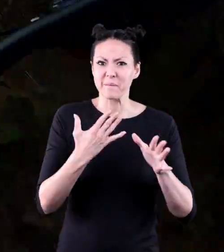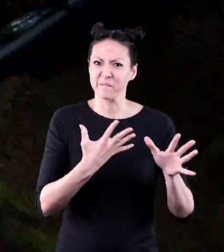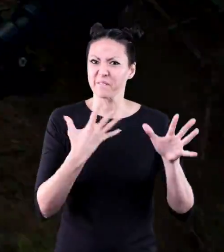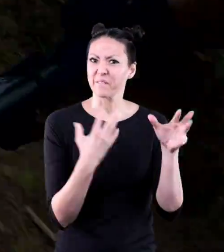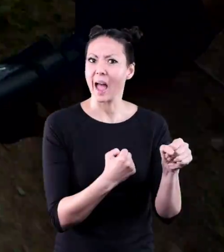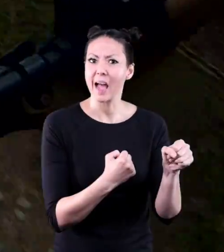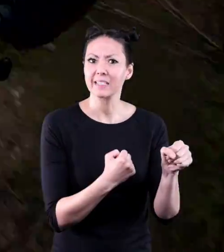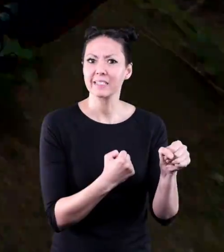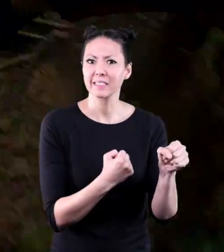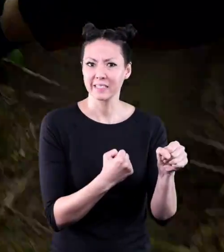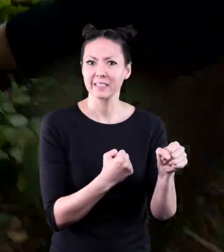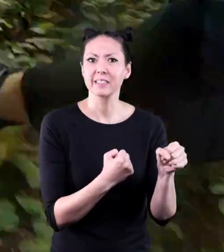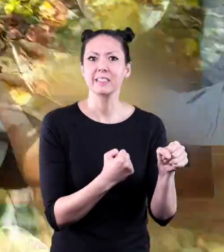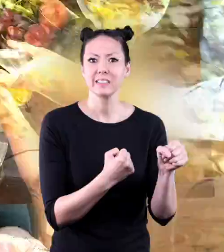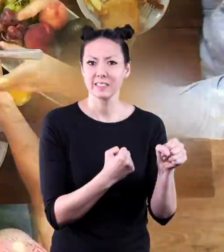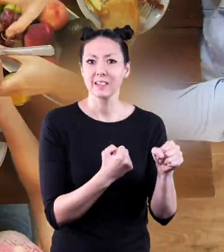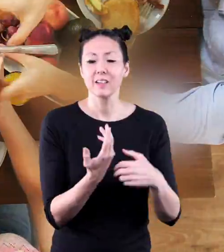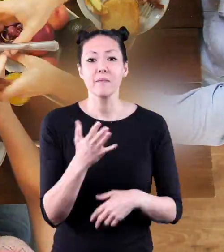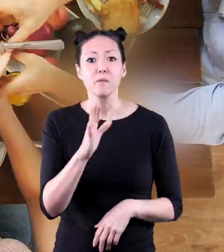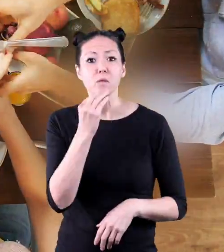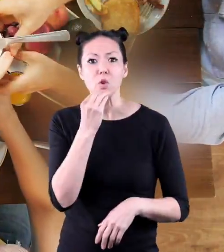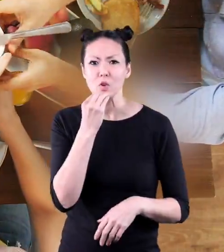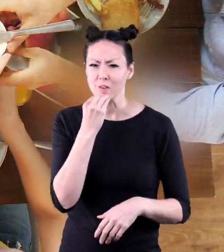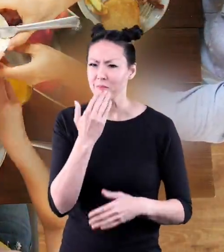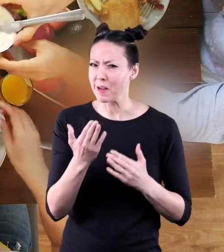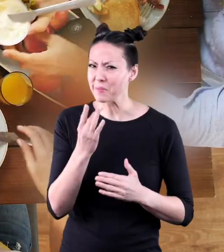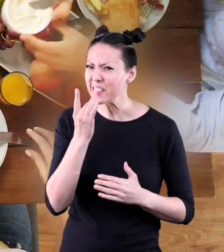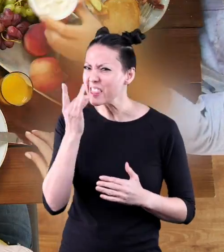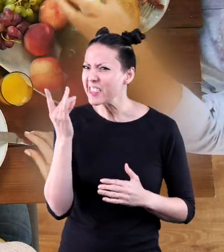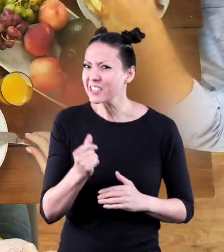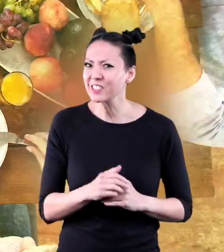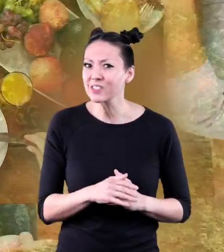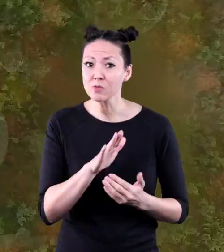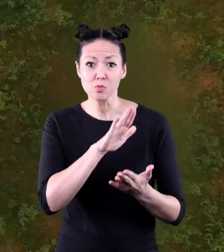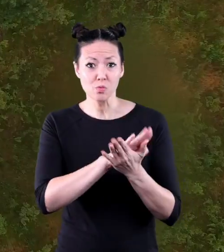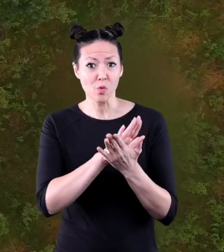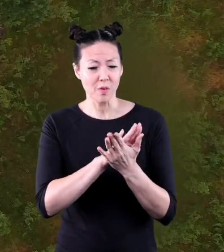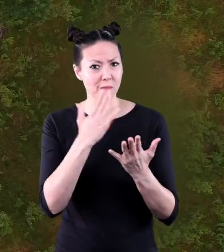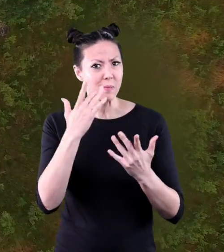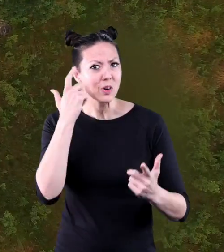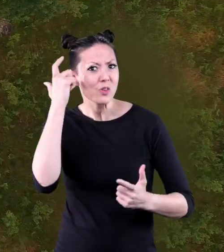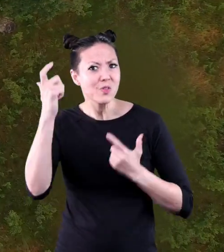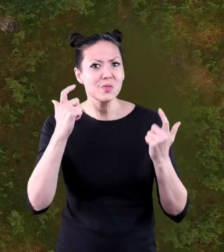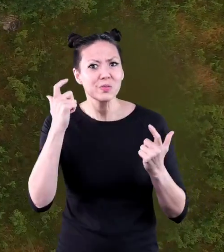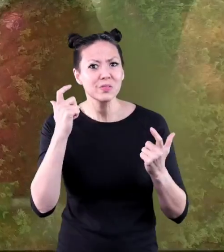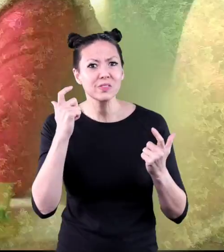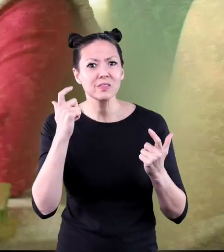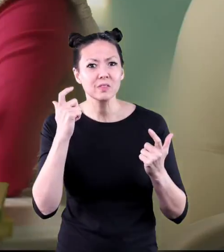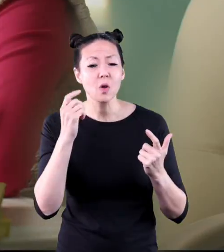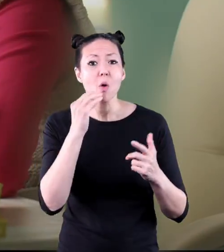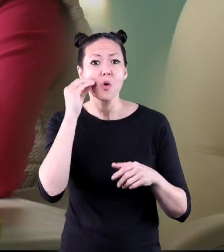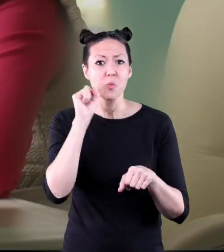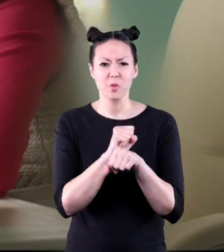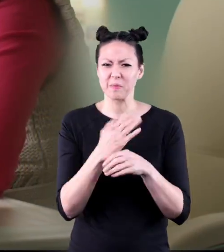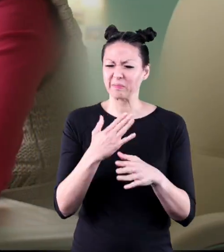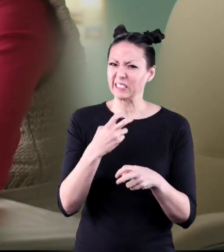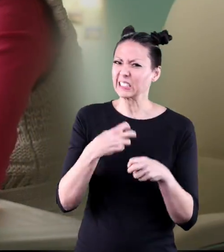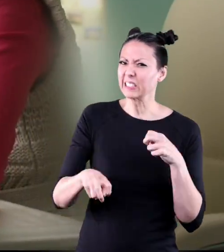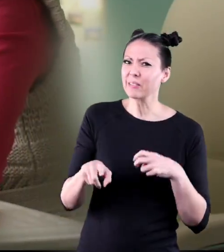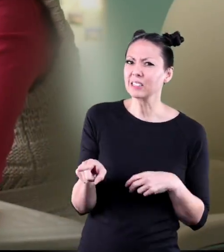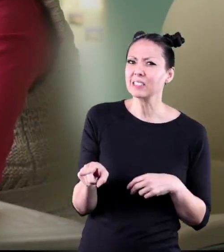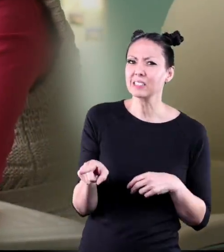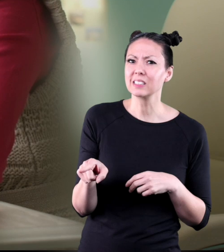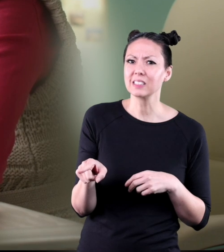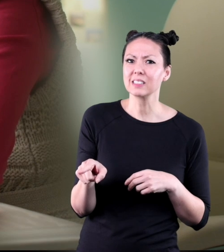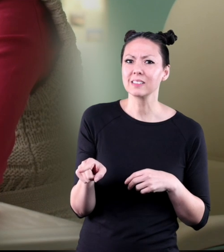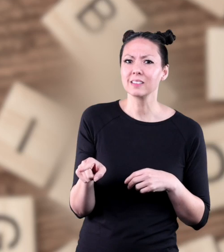bike might be fast. Your food might be delicious. Your school might be huge. Your homework might be